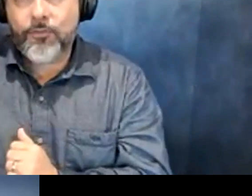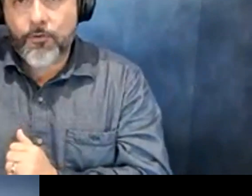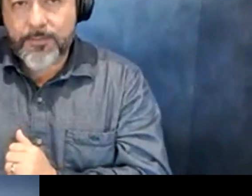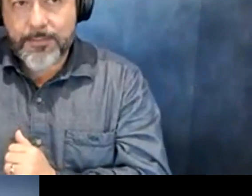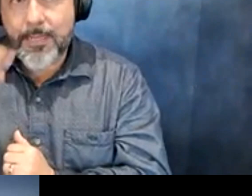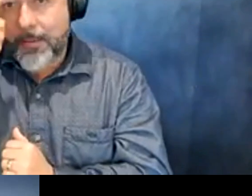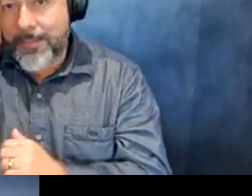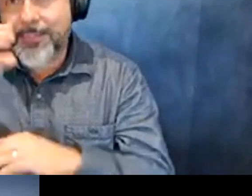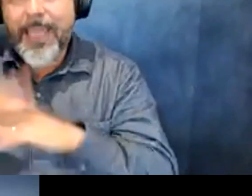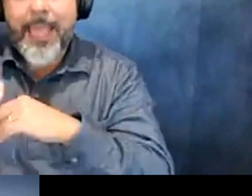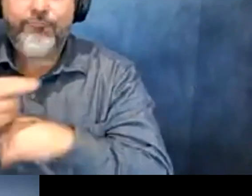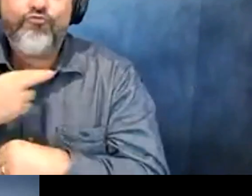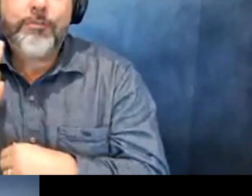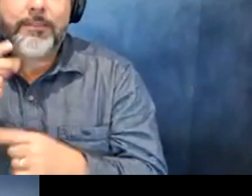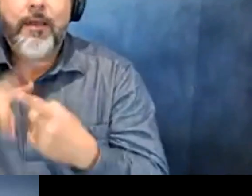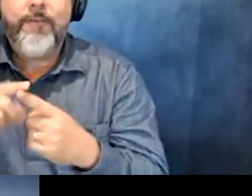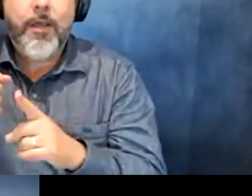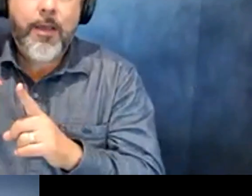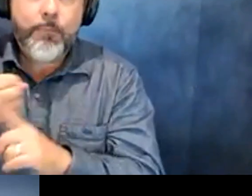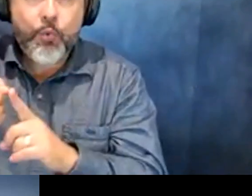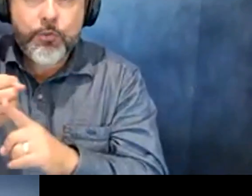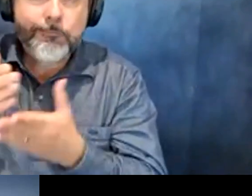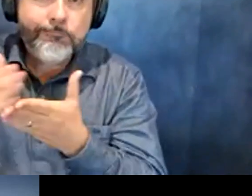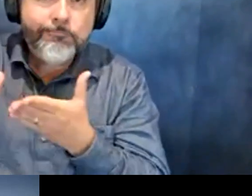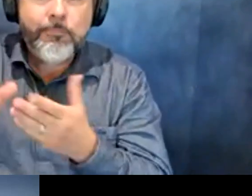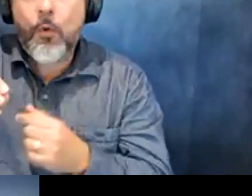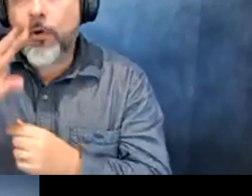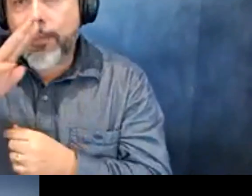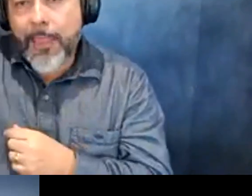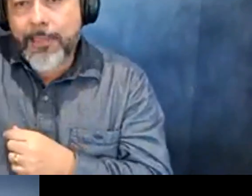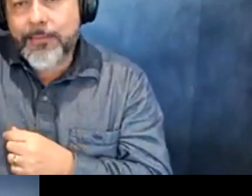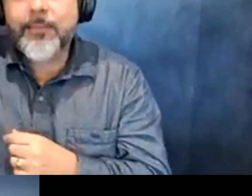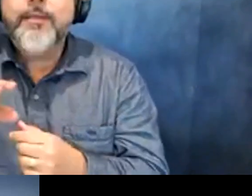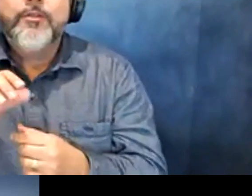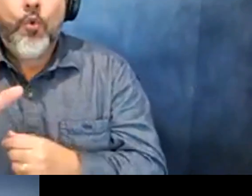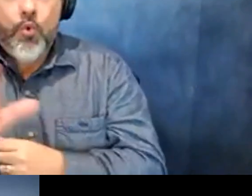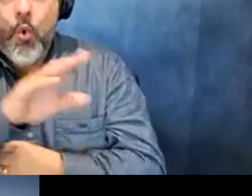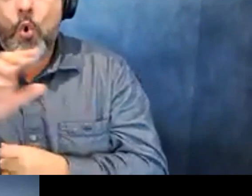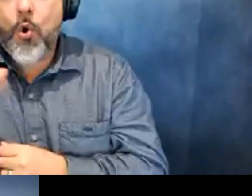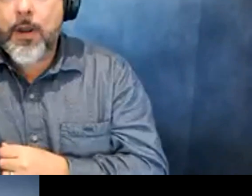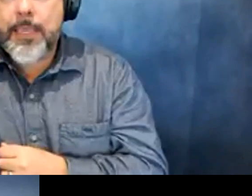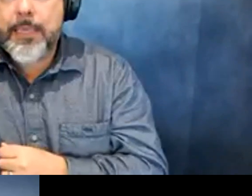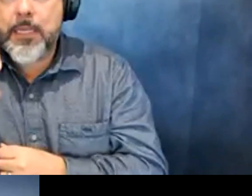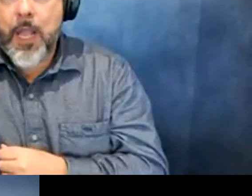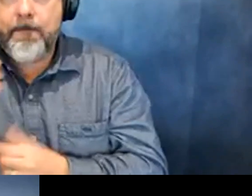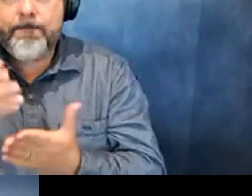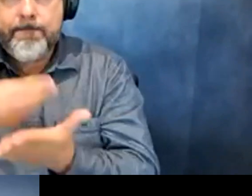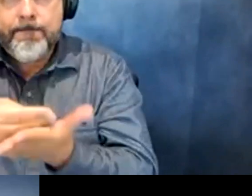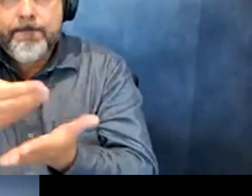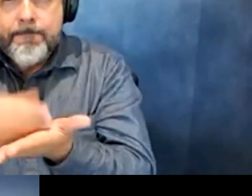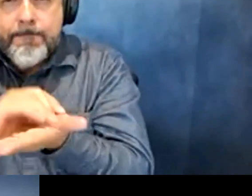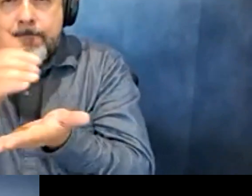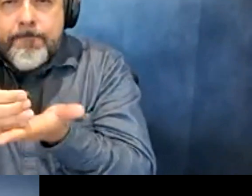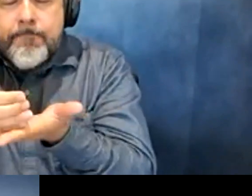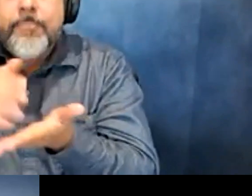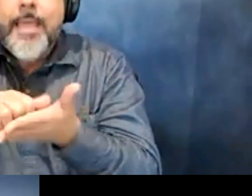at risk of abuse or neglect. So this is your income is what makes you eligible, your income and being a